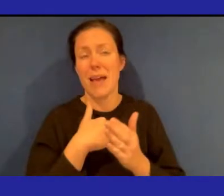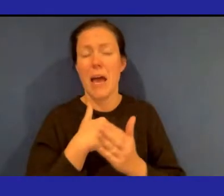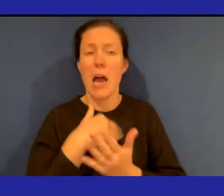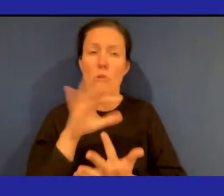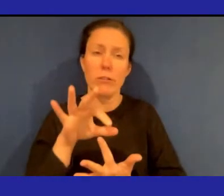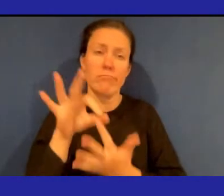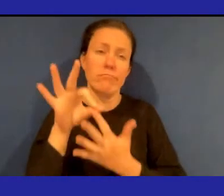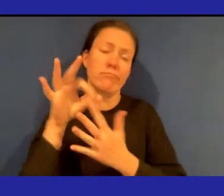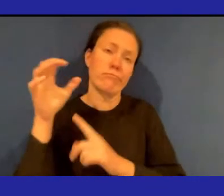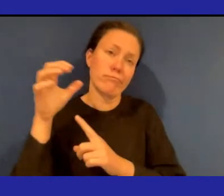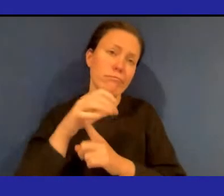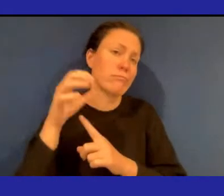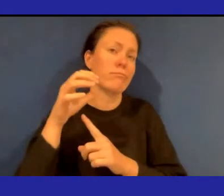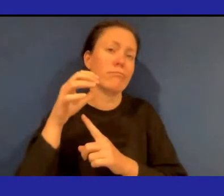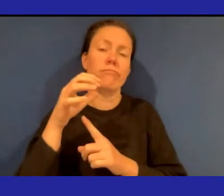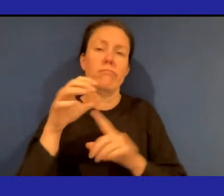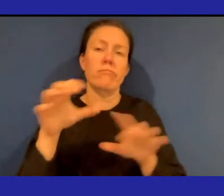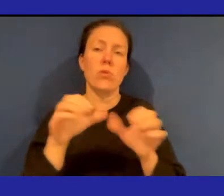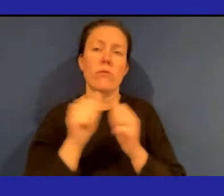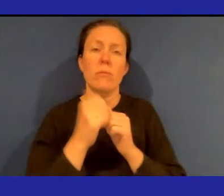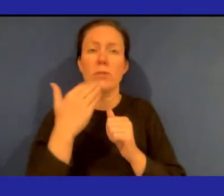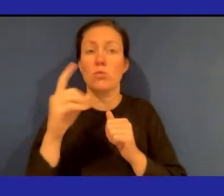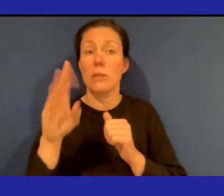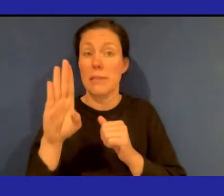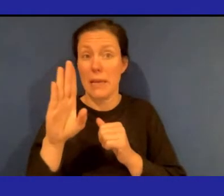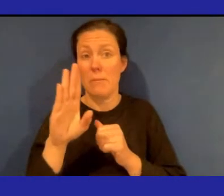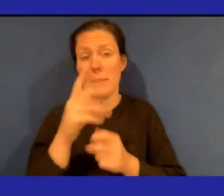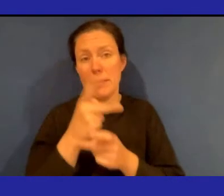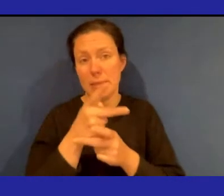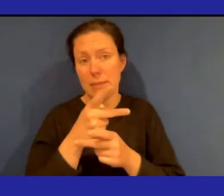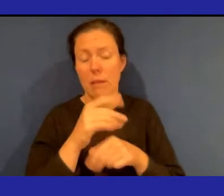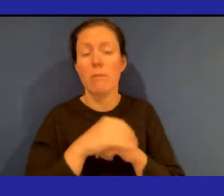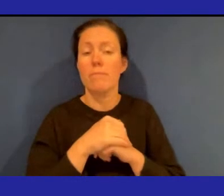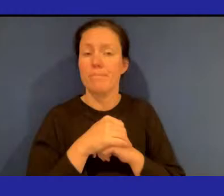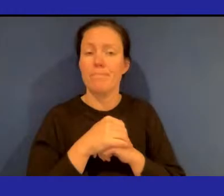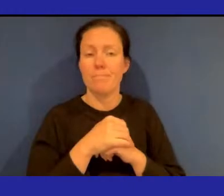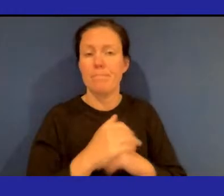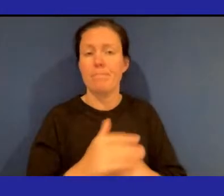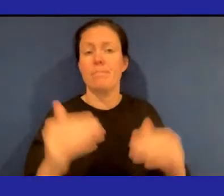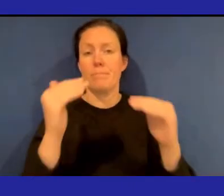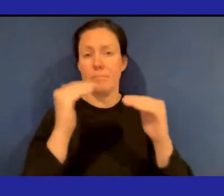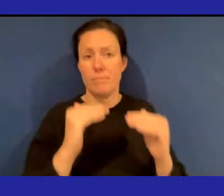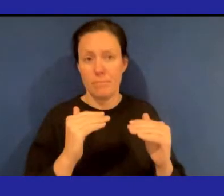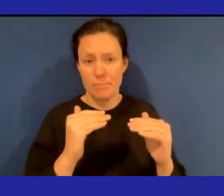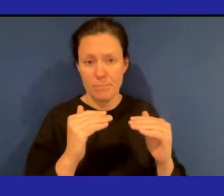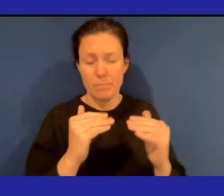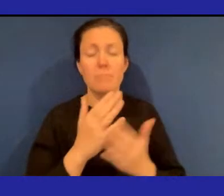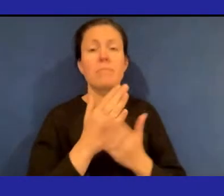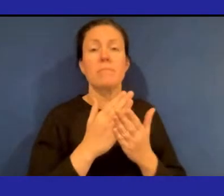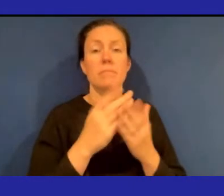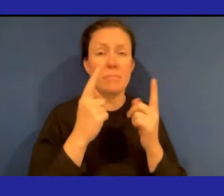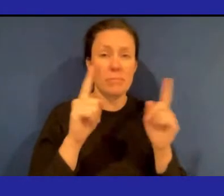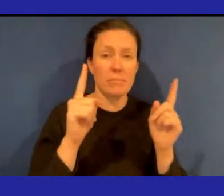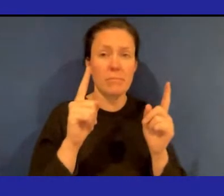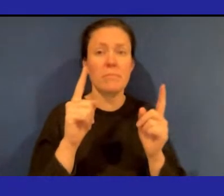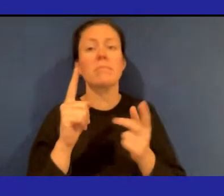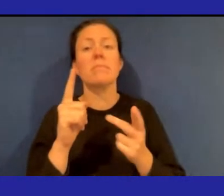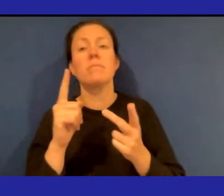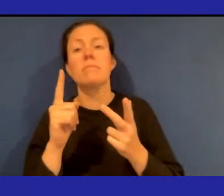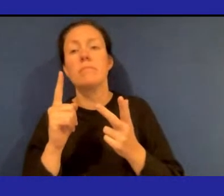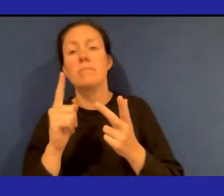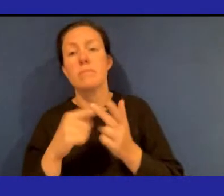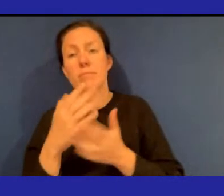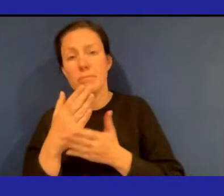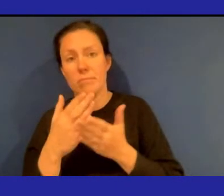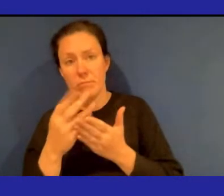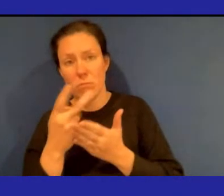in diabetes care, heart arrhythmia, heart failure, and pneumonia. We also take